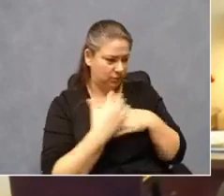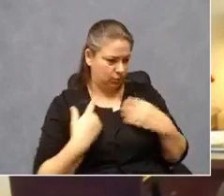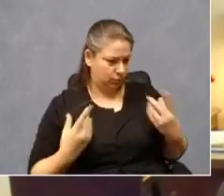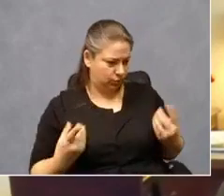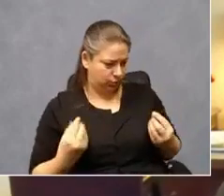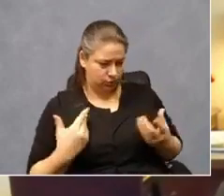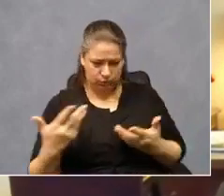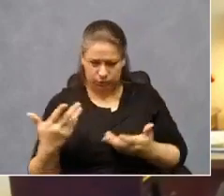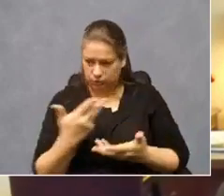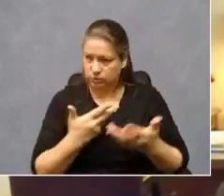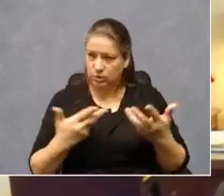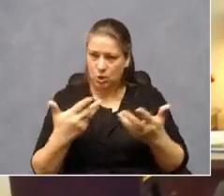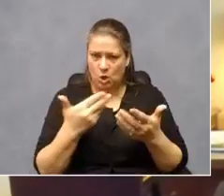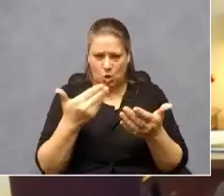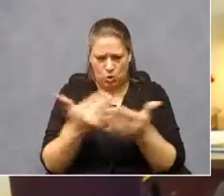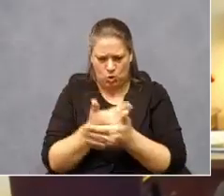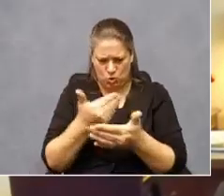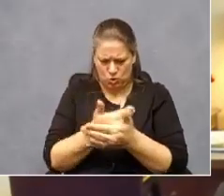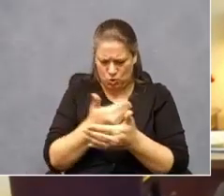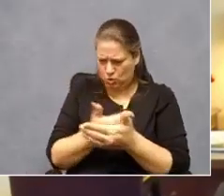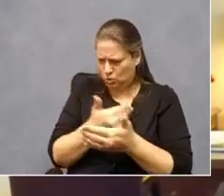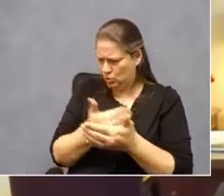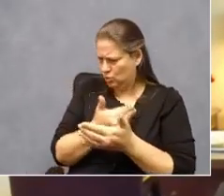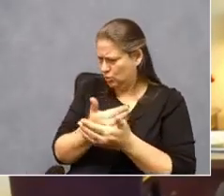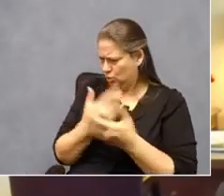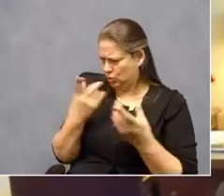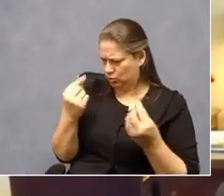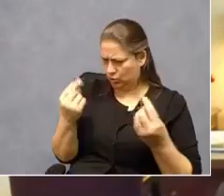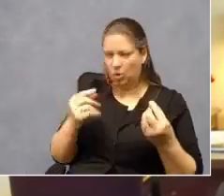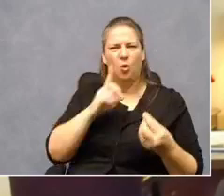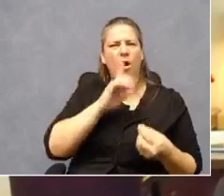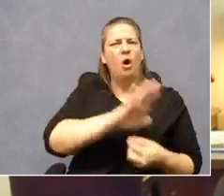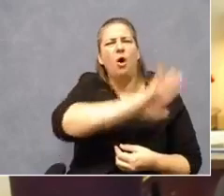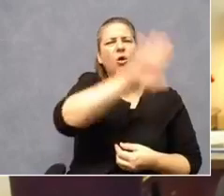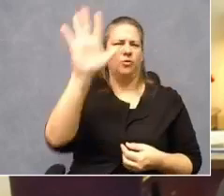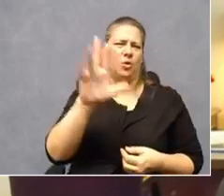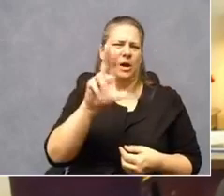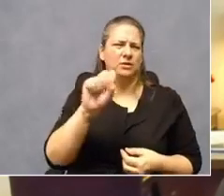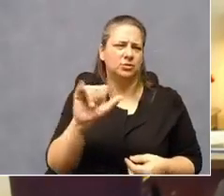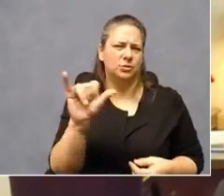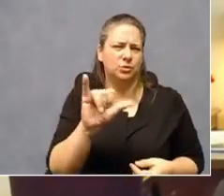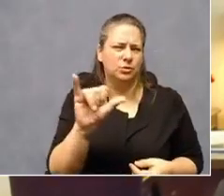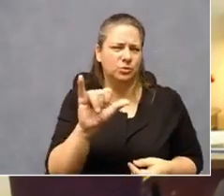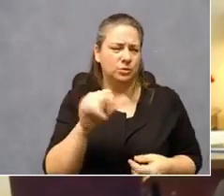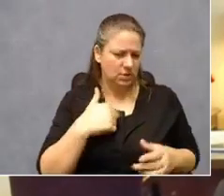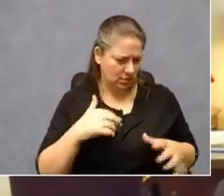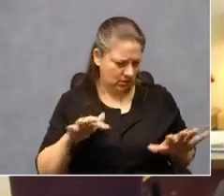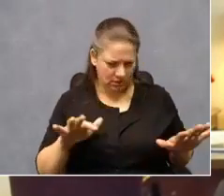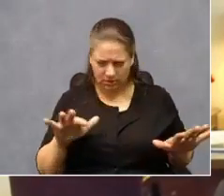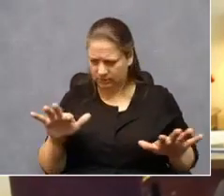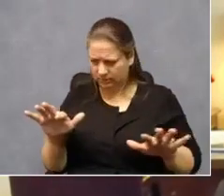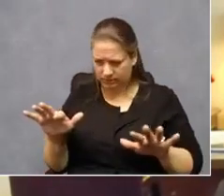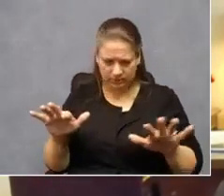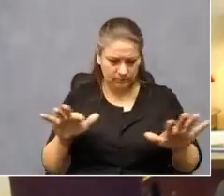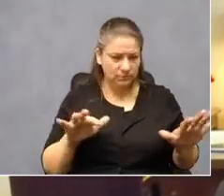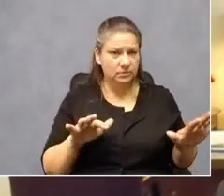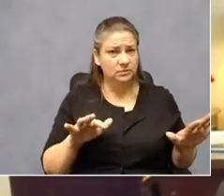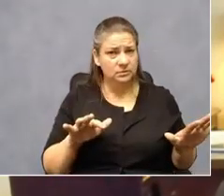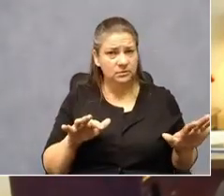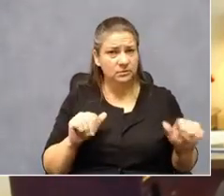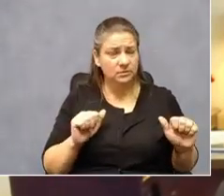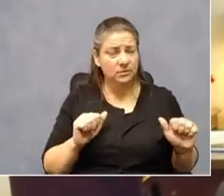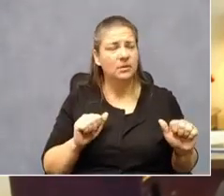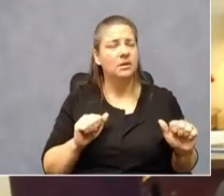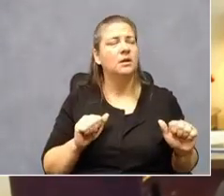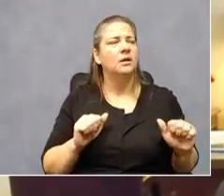new guidelines that were coming out across the country. And as always, our partners